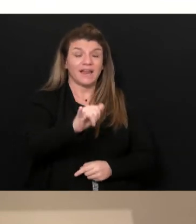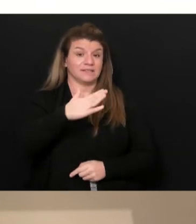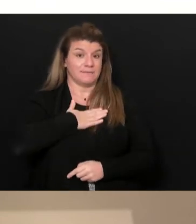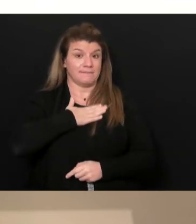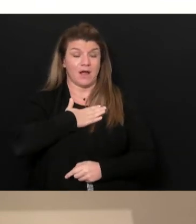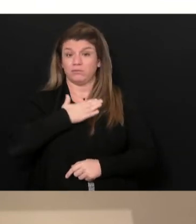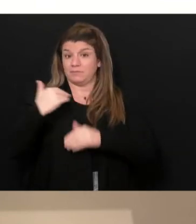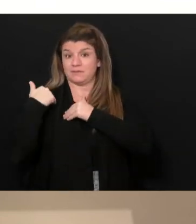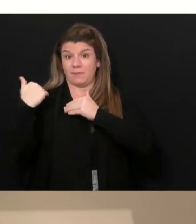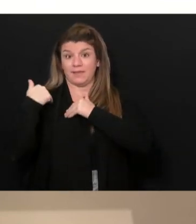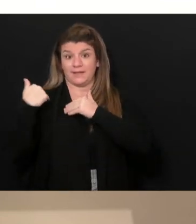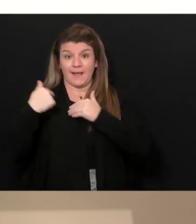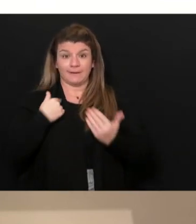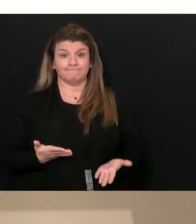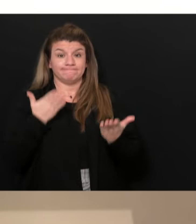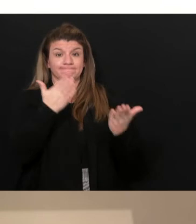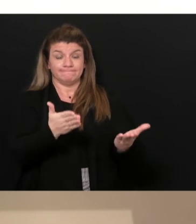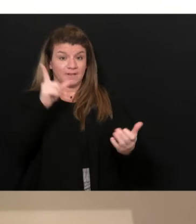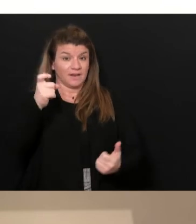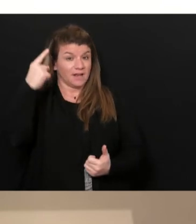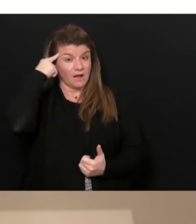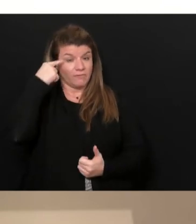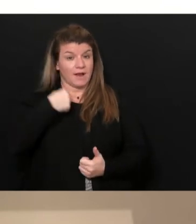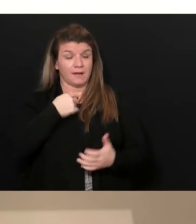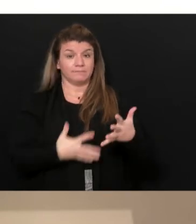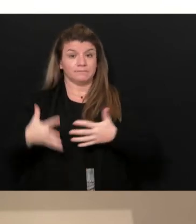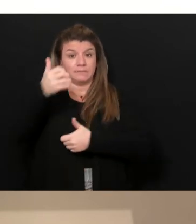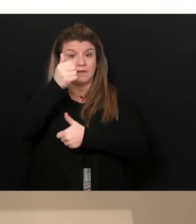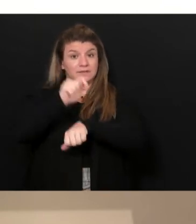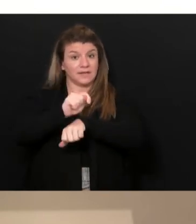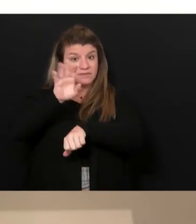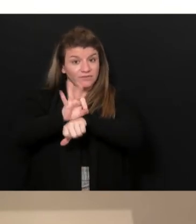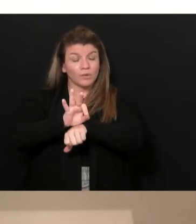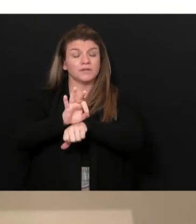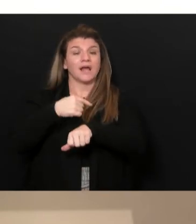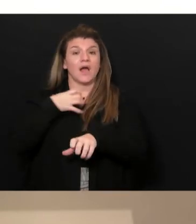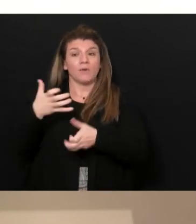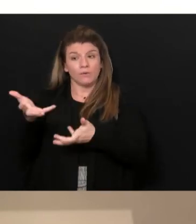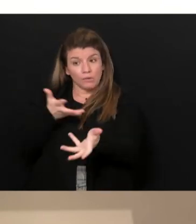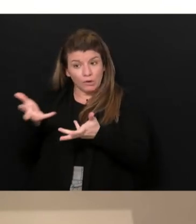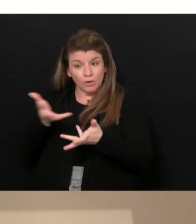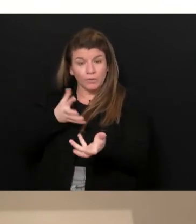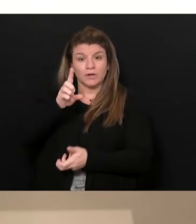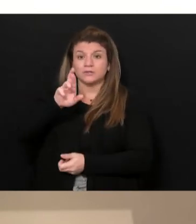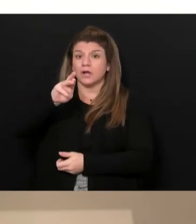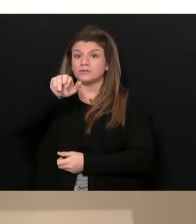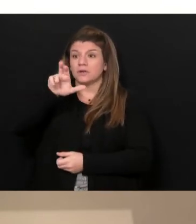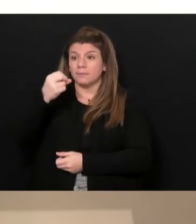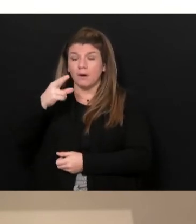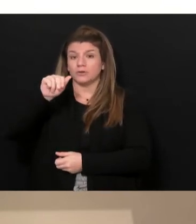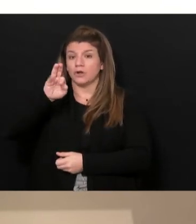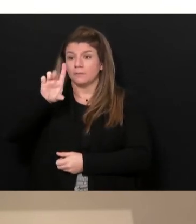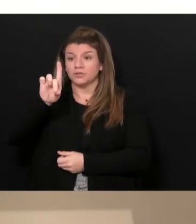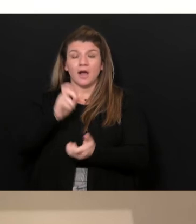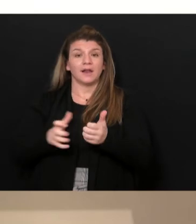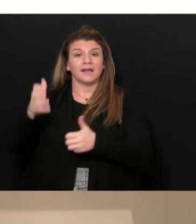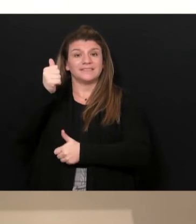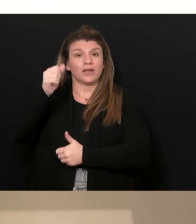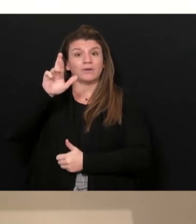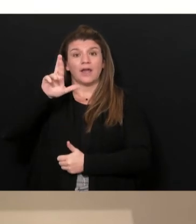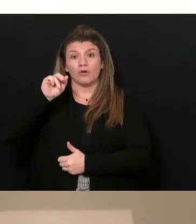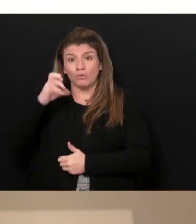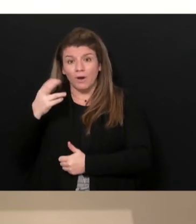the Governor as the head of the Interagency Task Force to work with Dr. Marsh, Dr. Amjad, and Secretary Crouch to